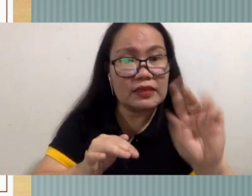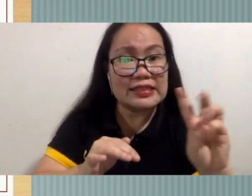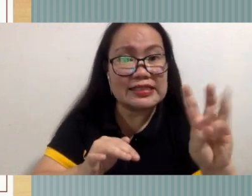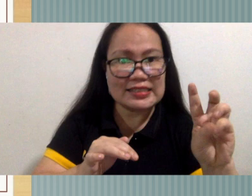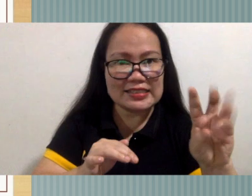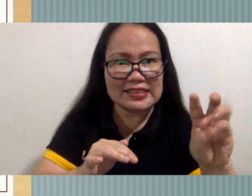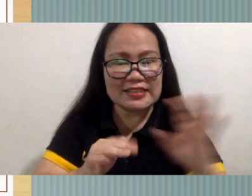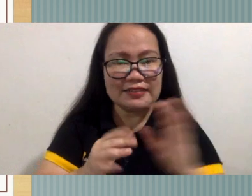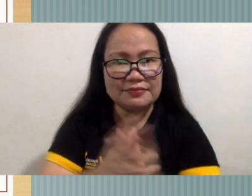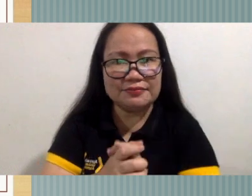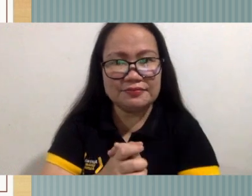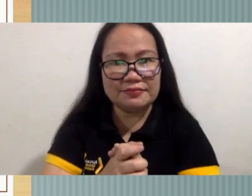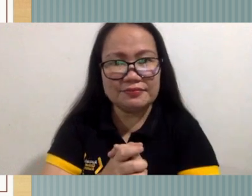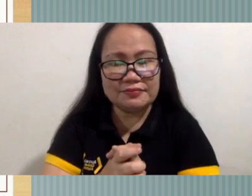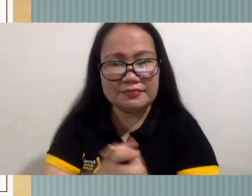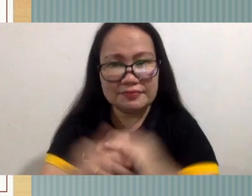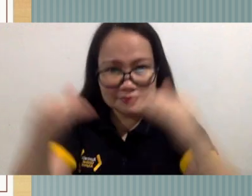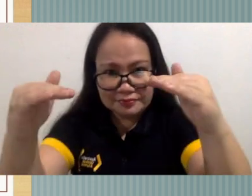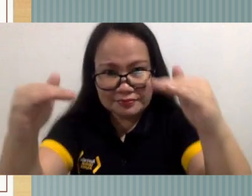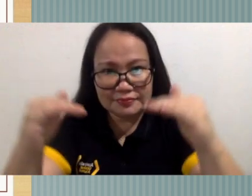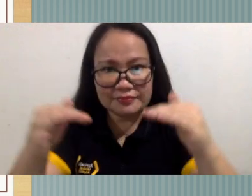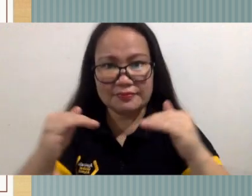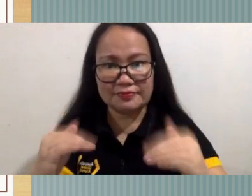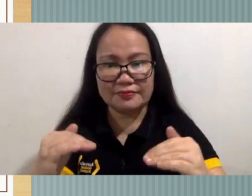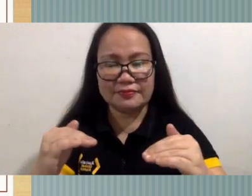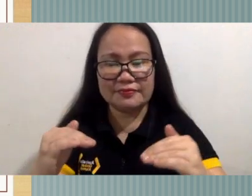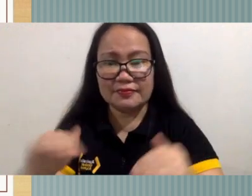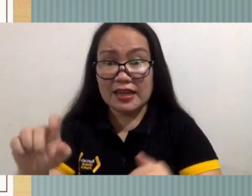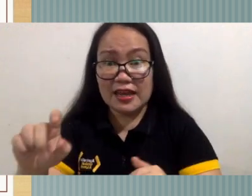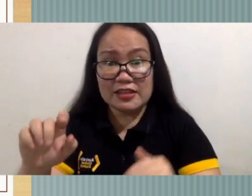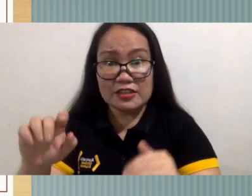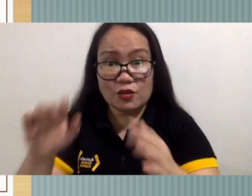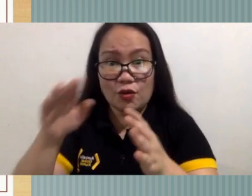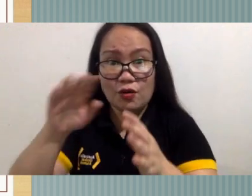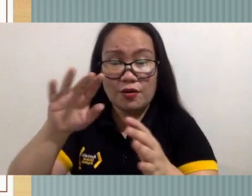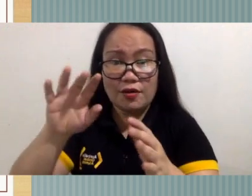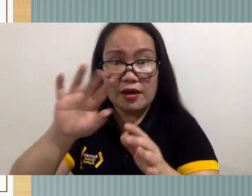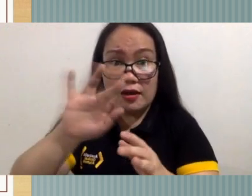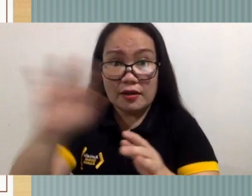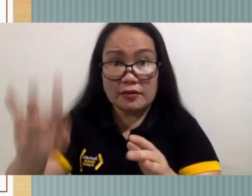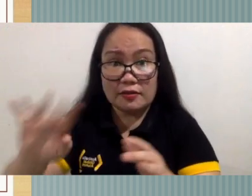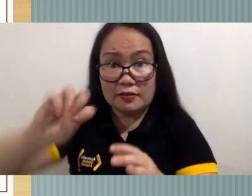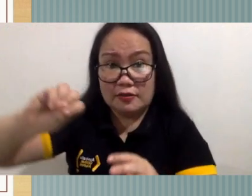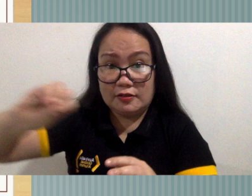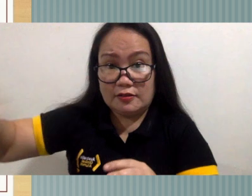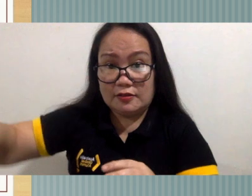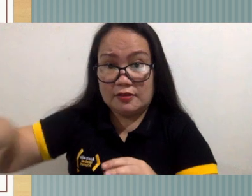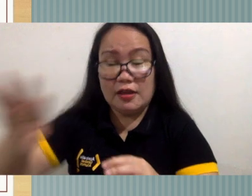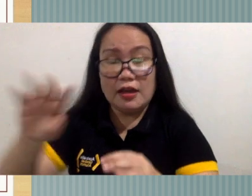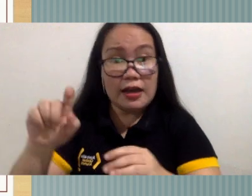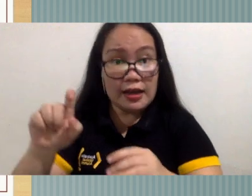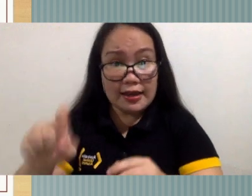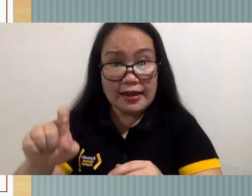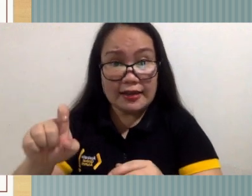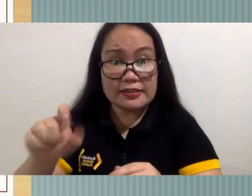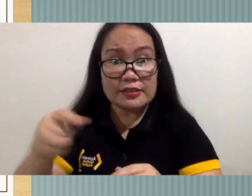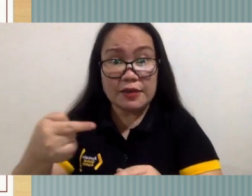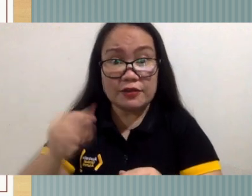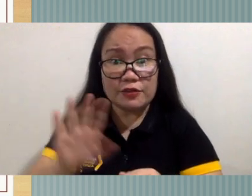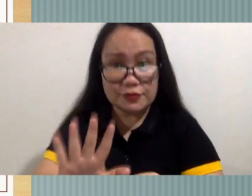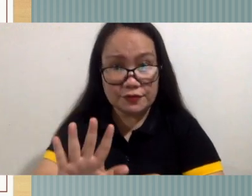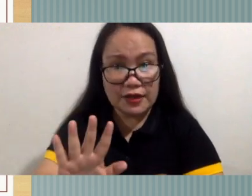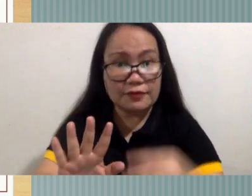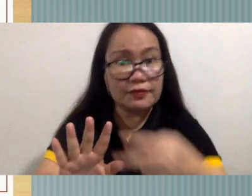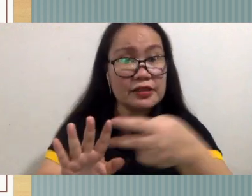equal to square root of 16. So we will now have x minus 5